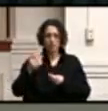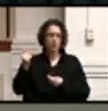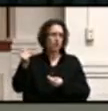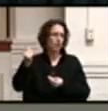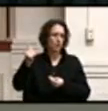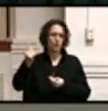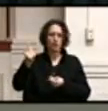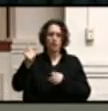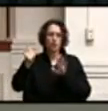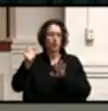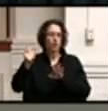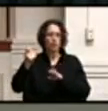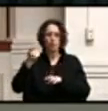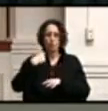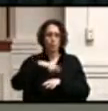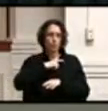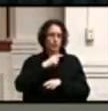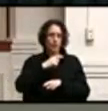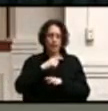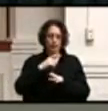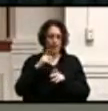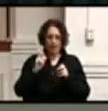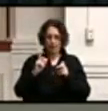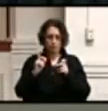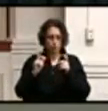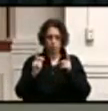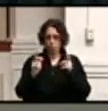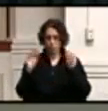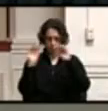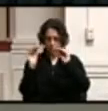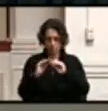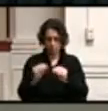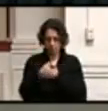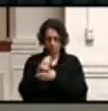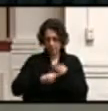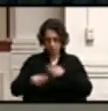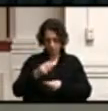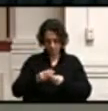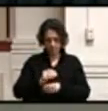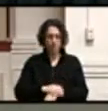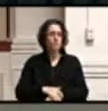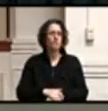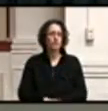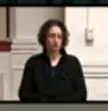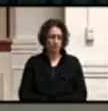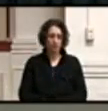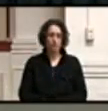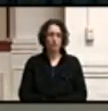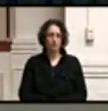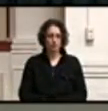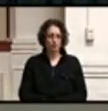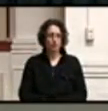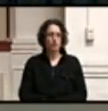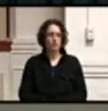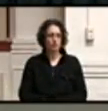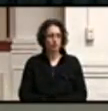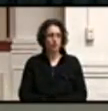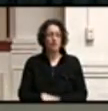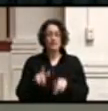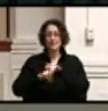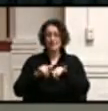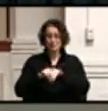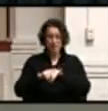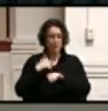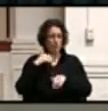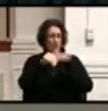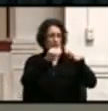in 6 or 8 weeks on where the budget's going. And I think we did the same thing to you folks when we said, hey, tell us who you cut.